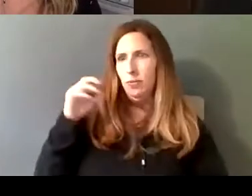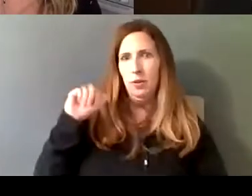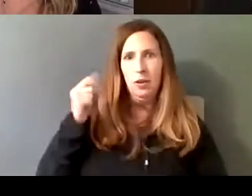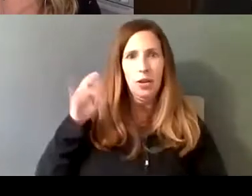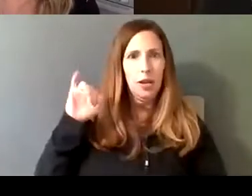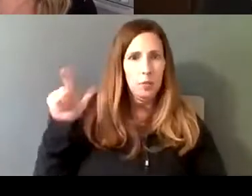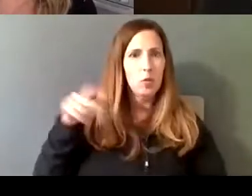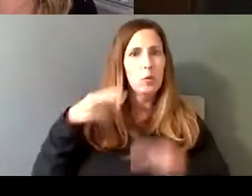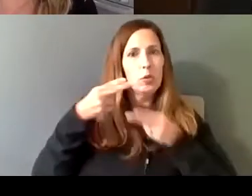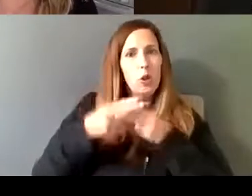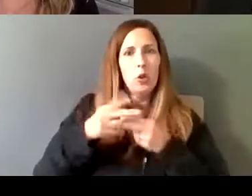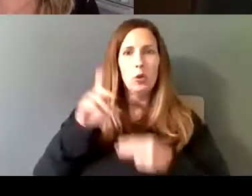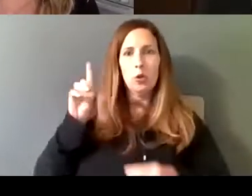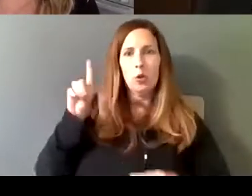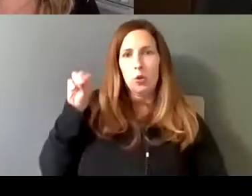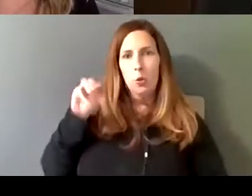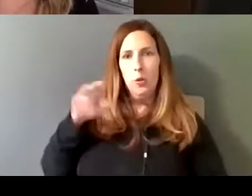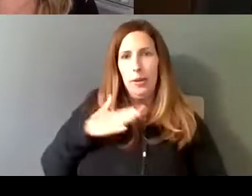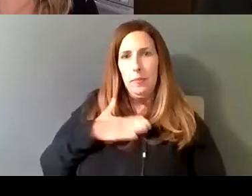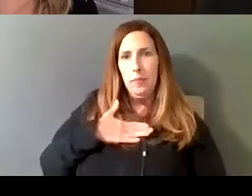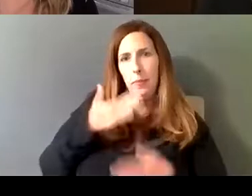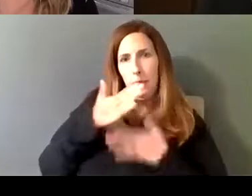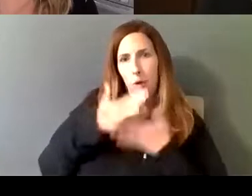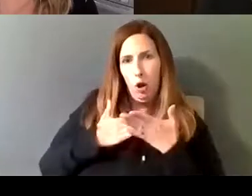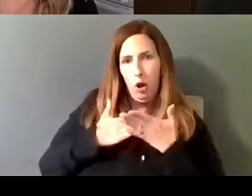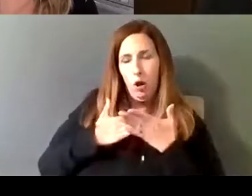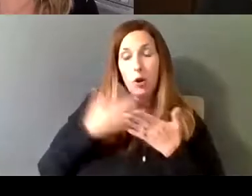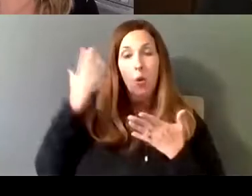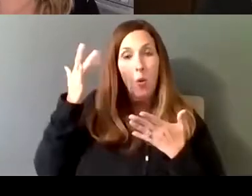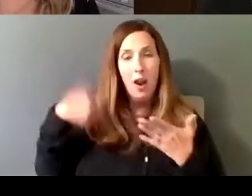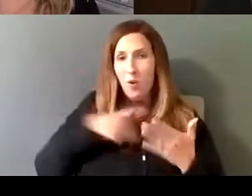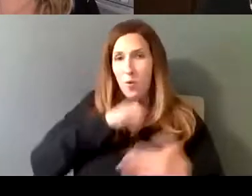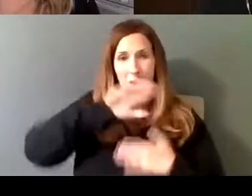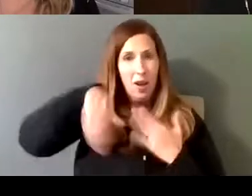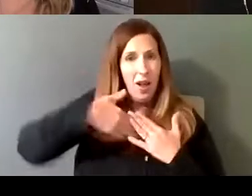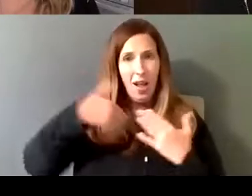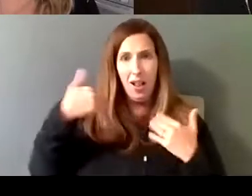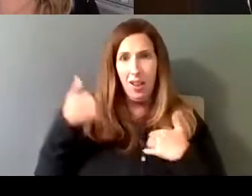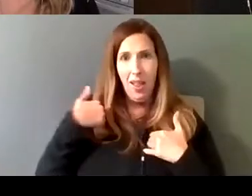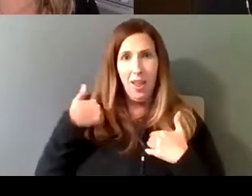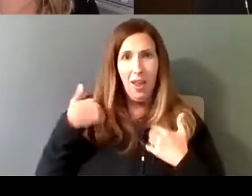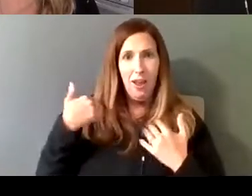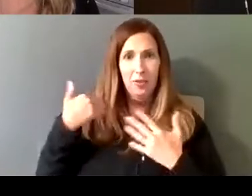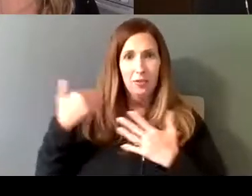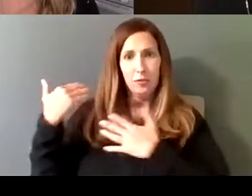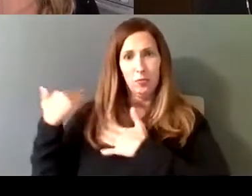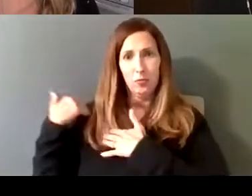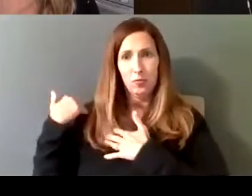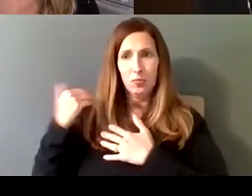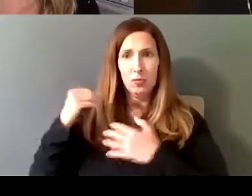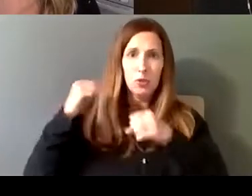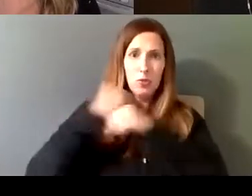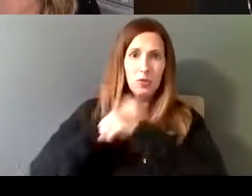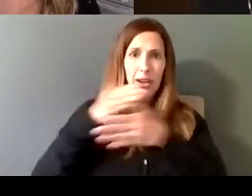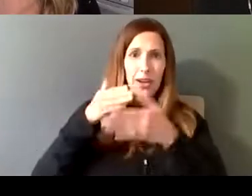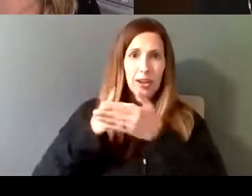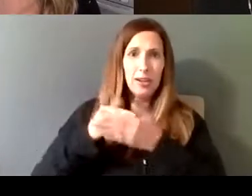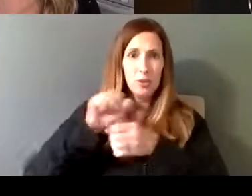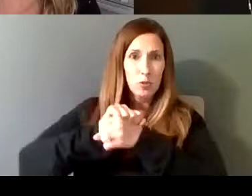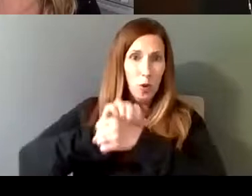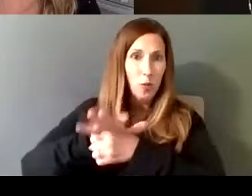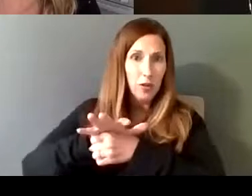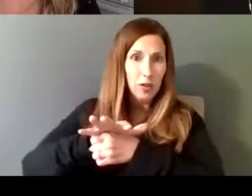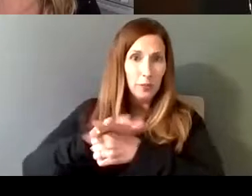Part campaign, basically because we all have a part to do in the fight against COVID. And it was really important for us to speak to